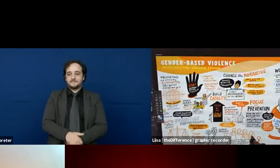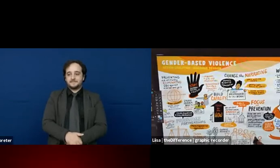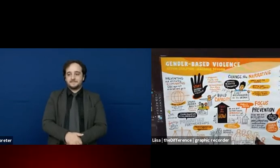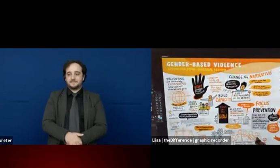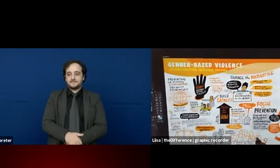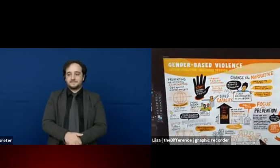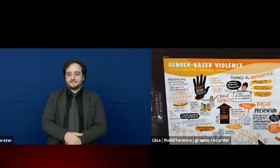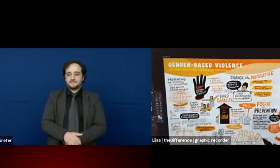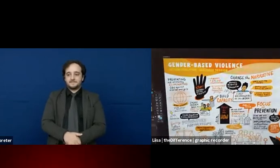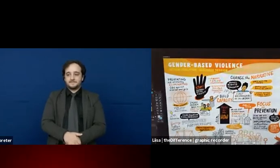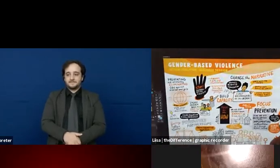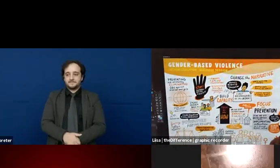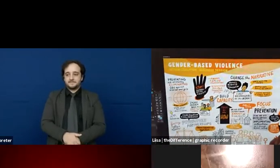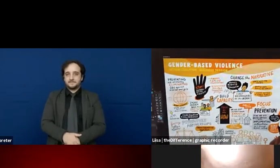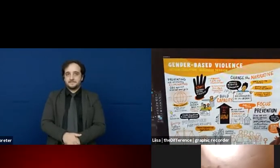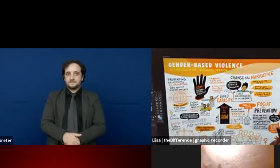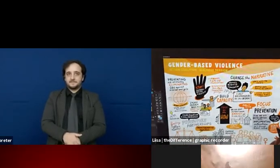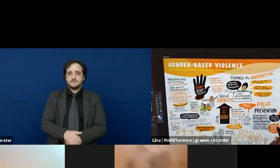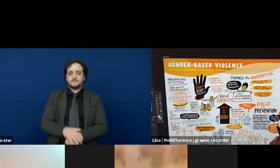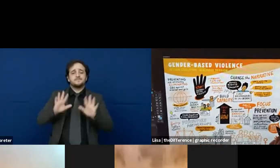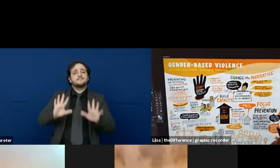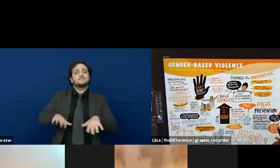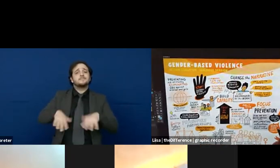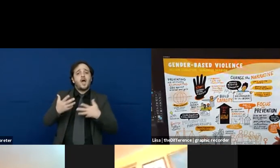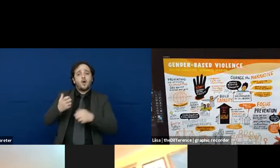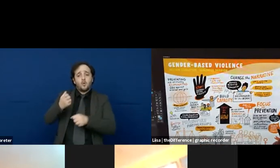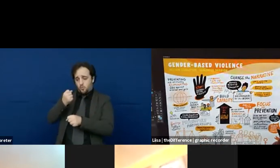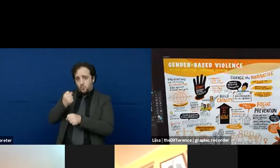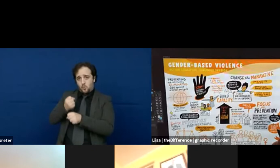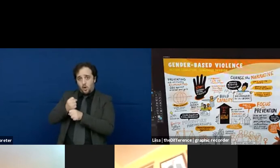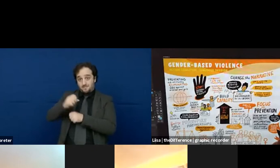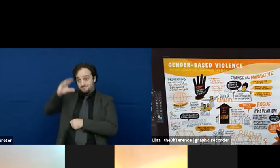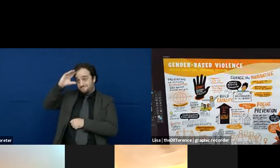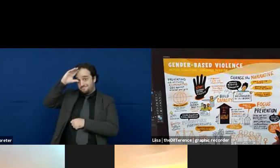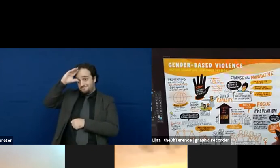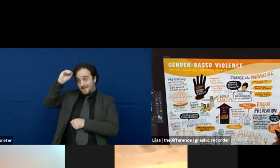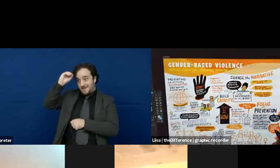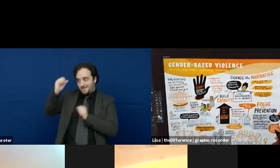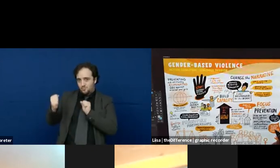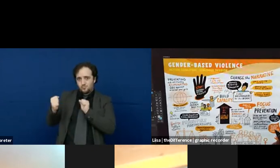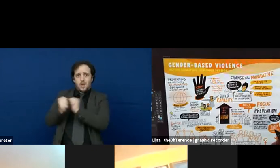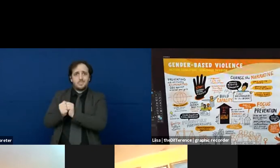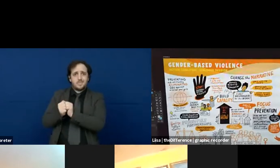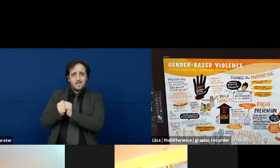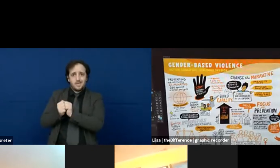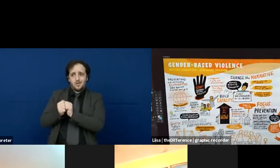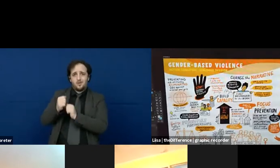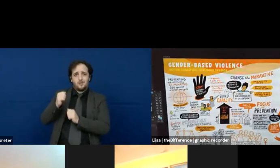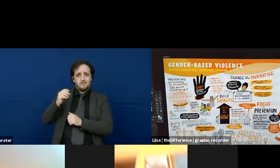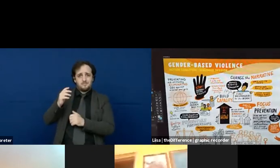abuse of power, as well as the mechanisms of domination that are deployed in